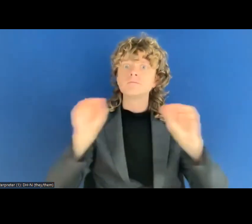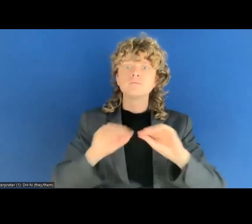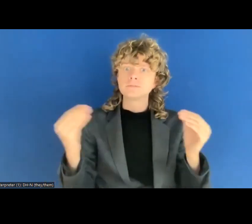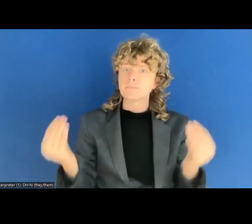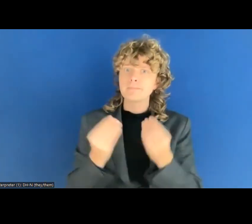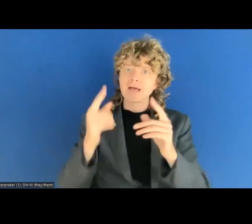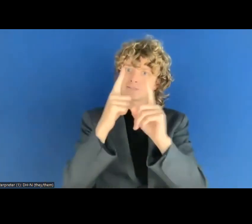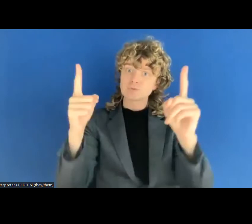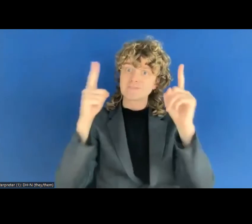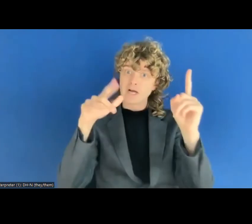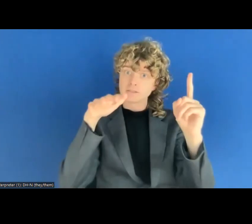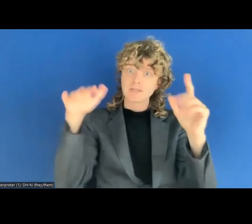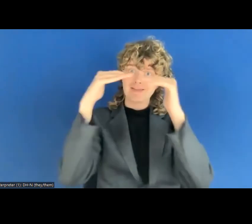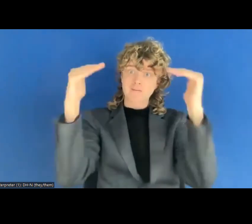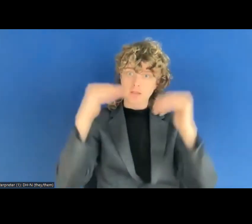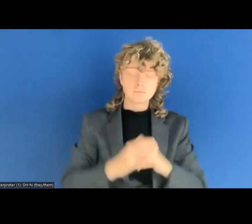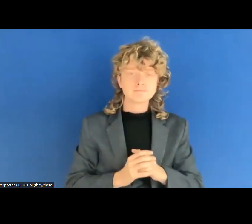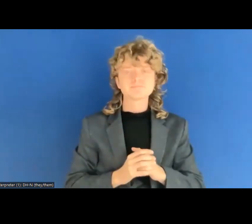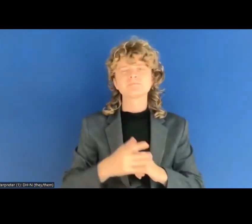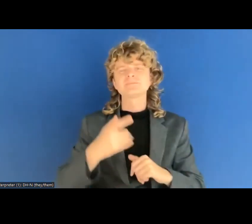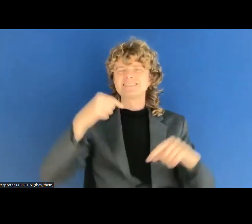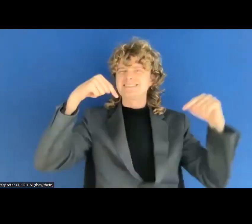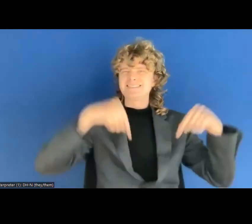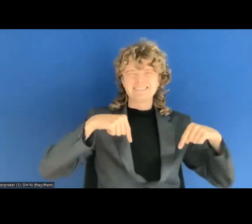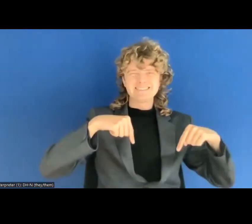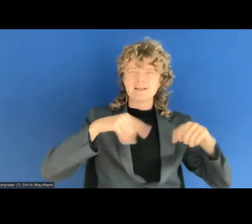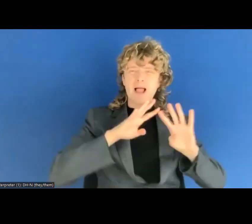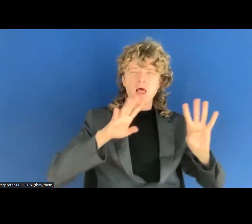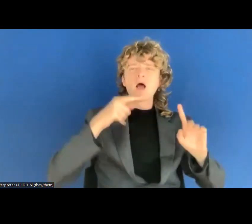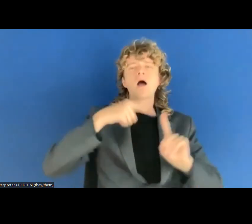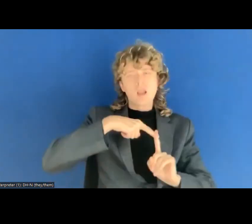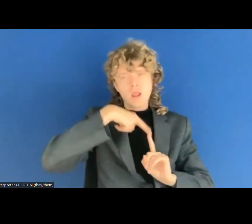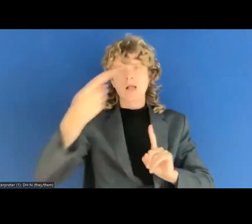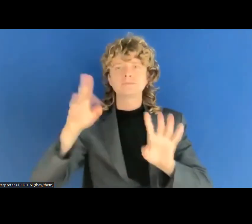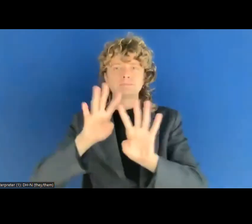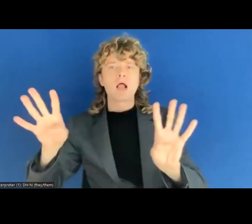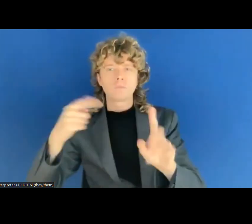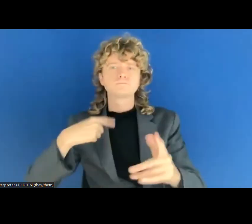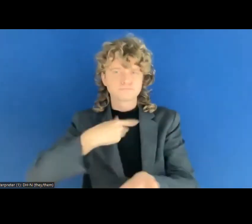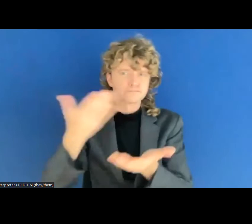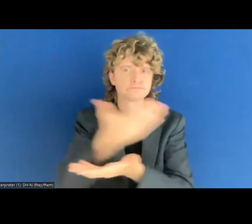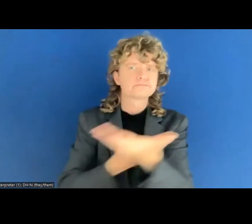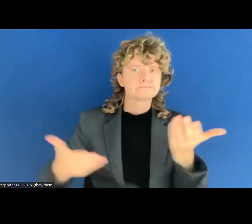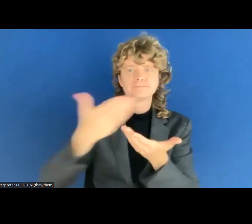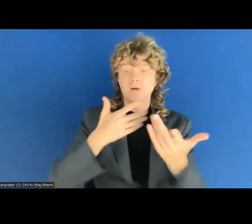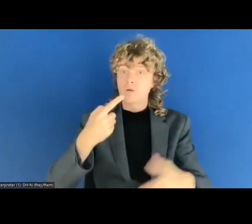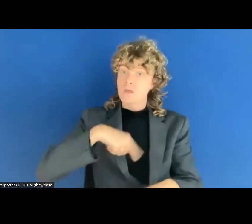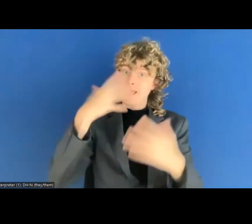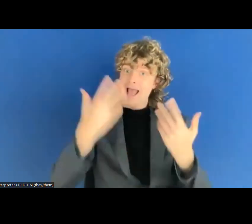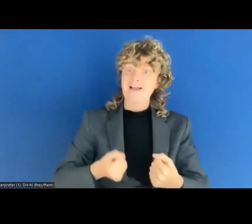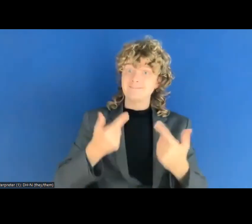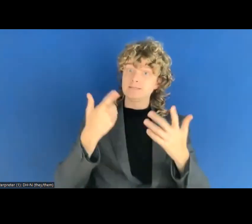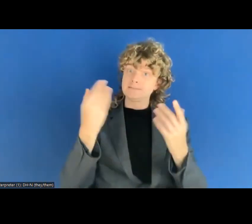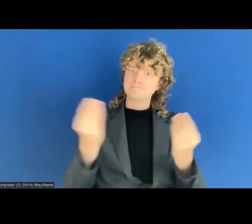another one more or less the same, looking at the future with, is there engineering curriculum at the university to teach building accessibility and so on.